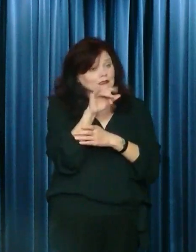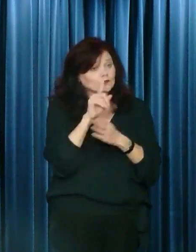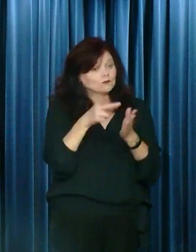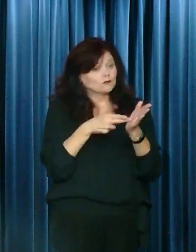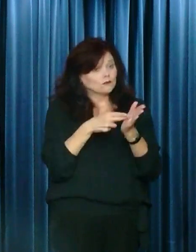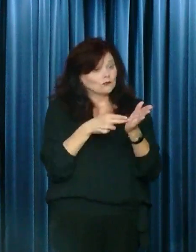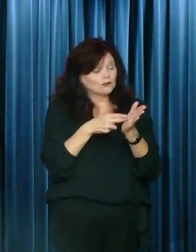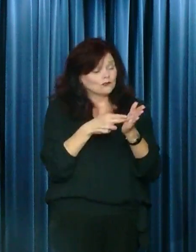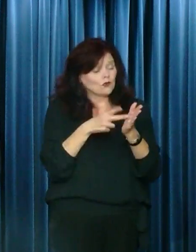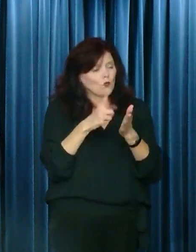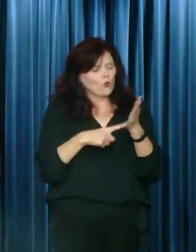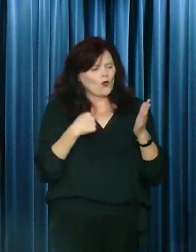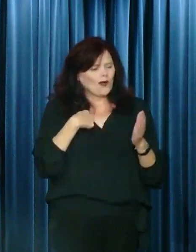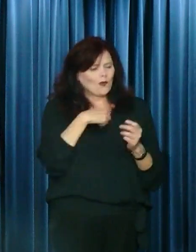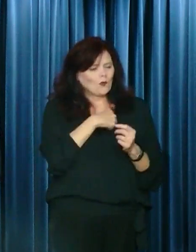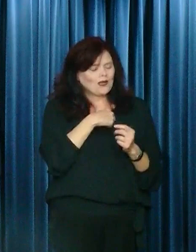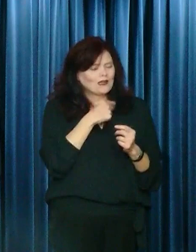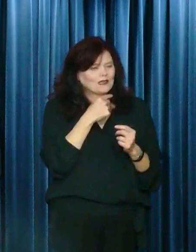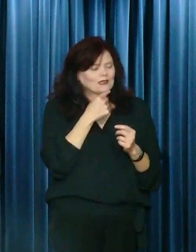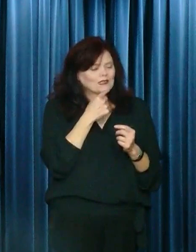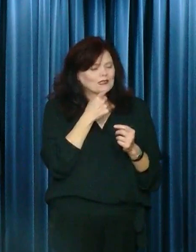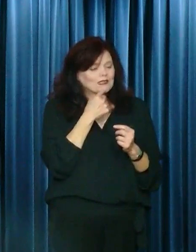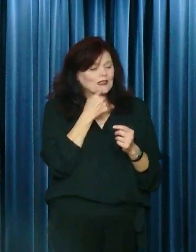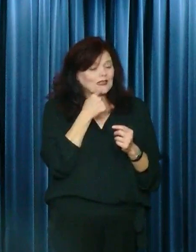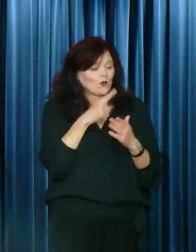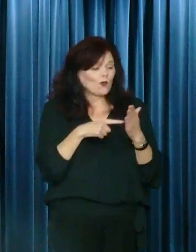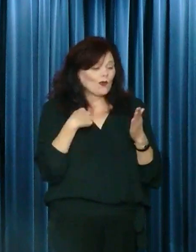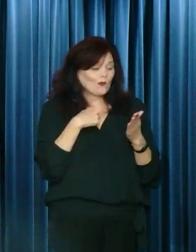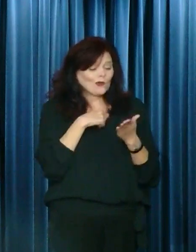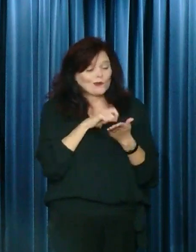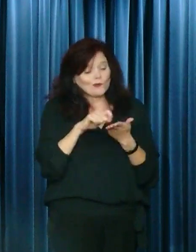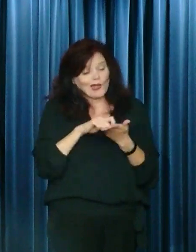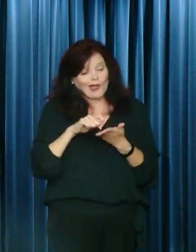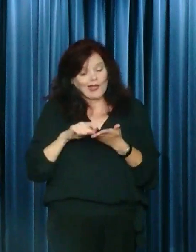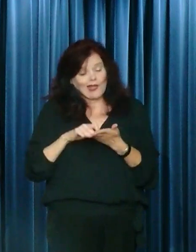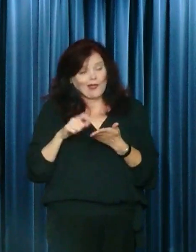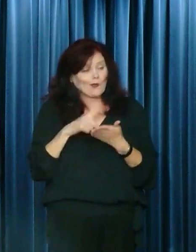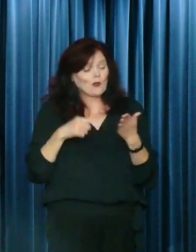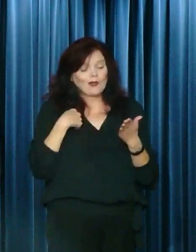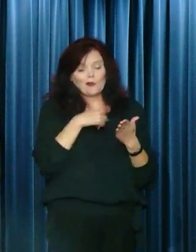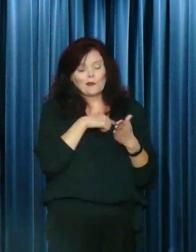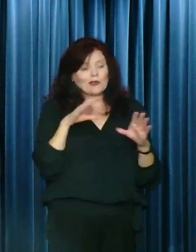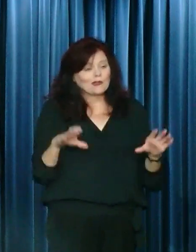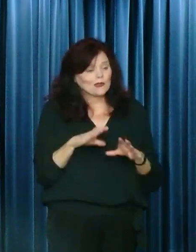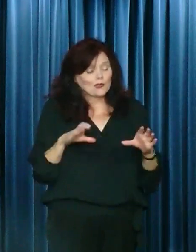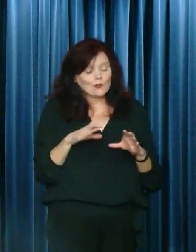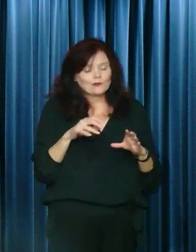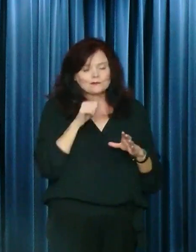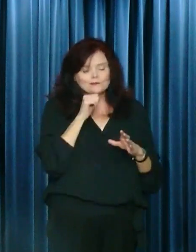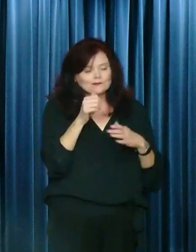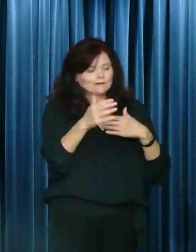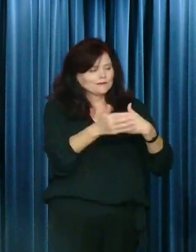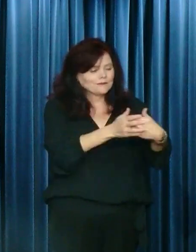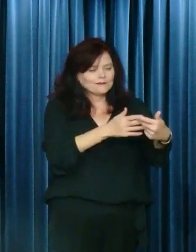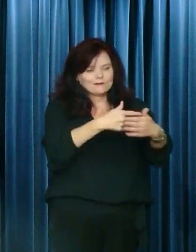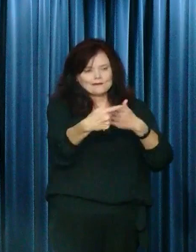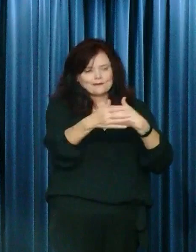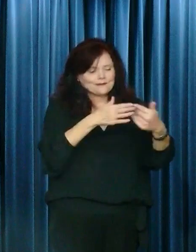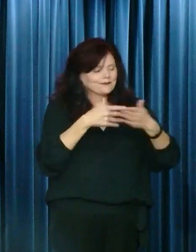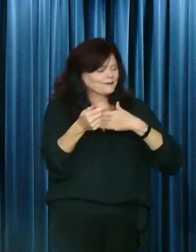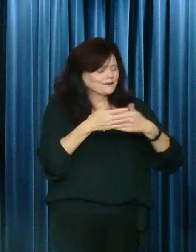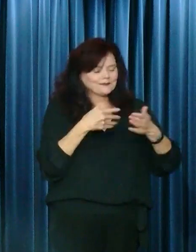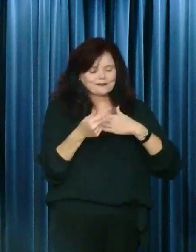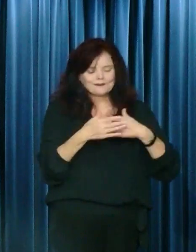What we say, what we write on the page, what we do doesn't matter a